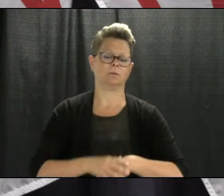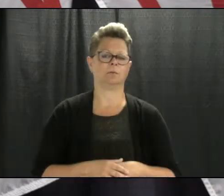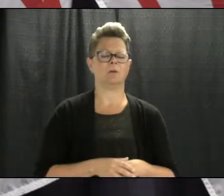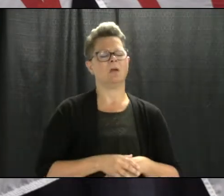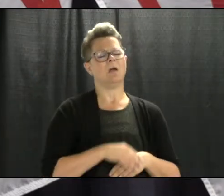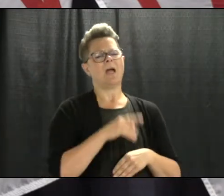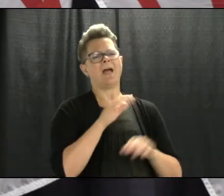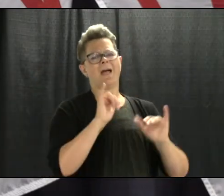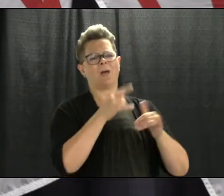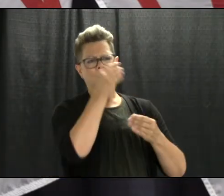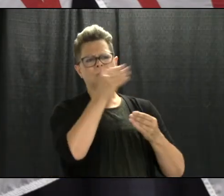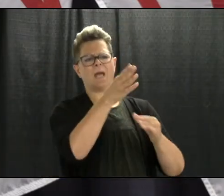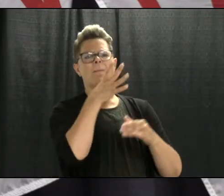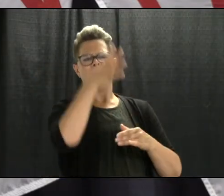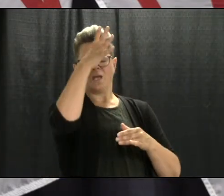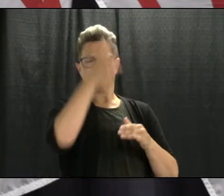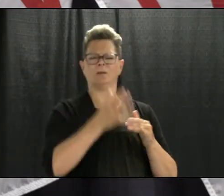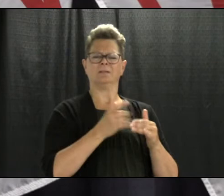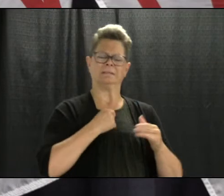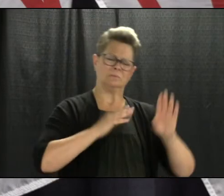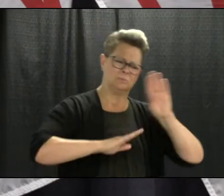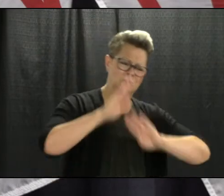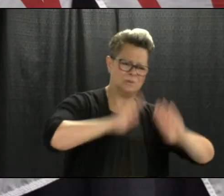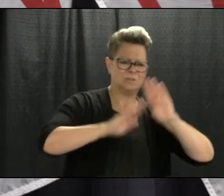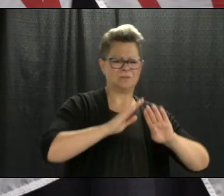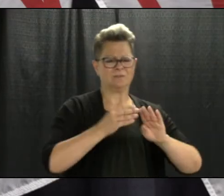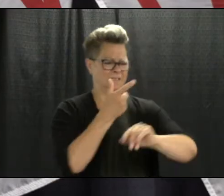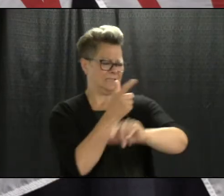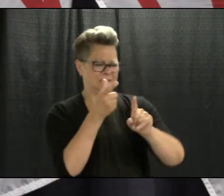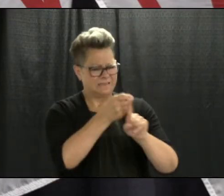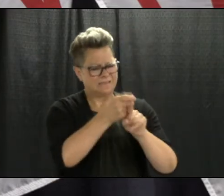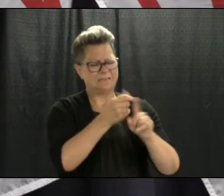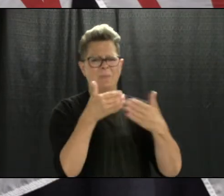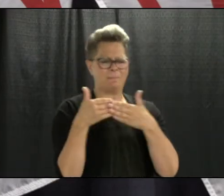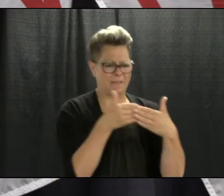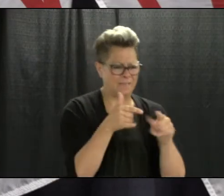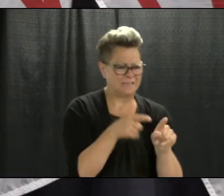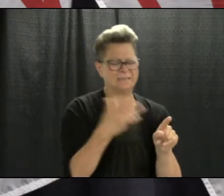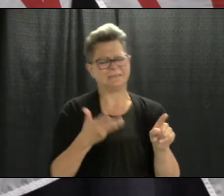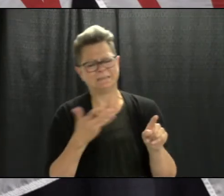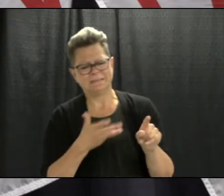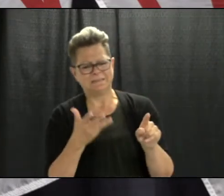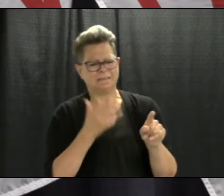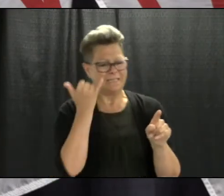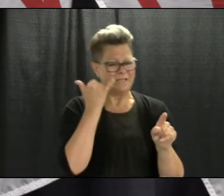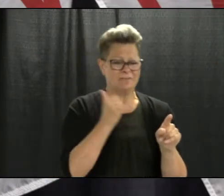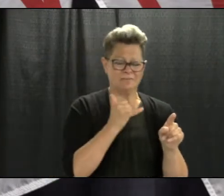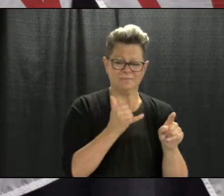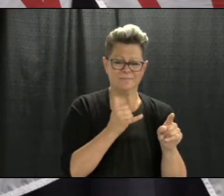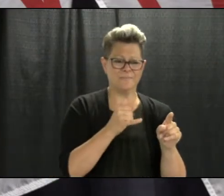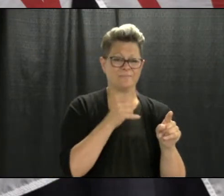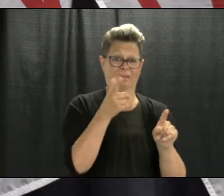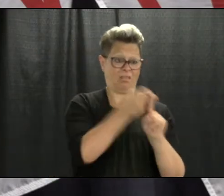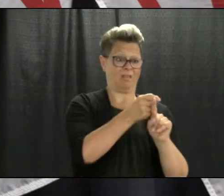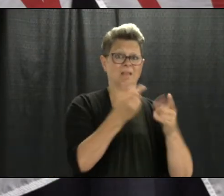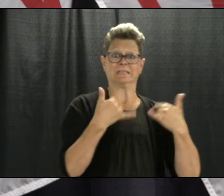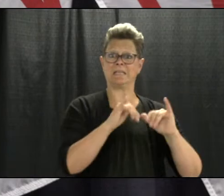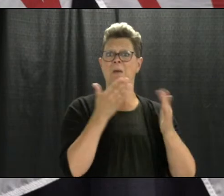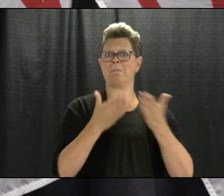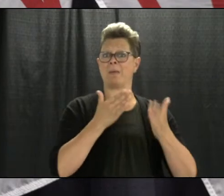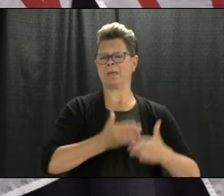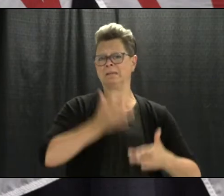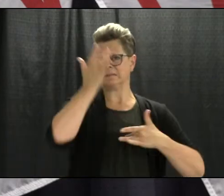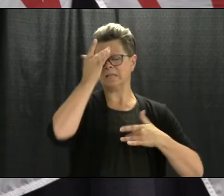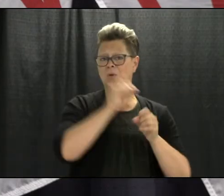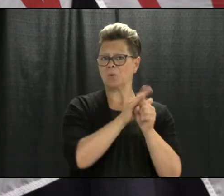parents who might be a little worried about giving vaccines and say, look, if it's not going to prevent my kid from getting COVID, and we already know that COVID is